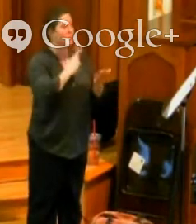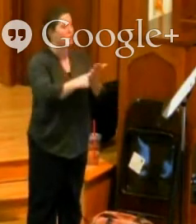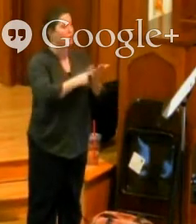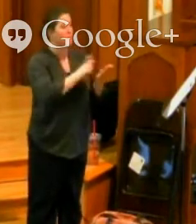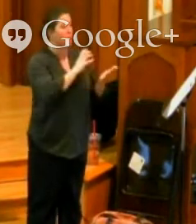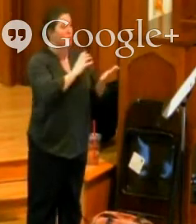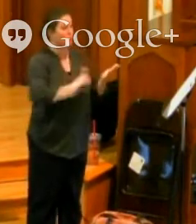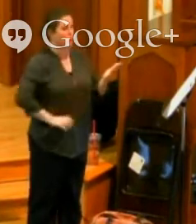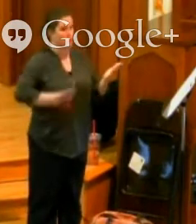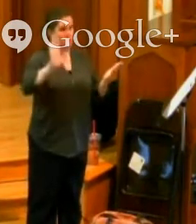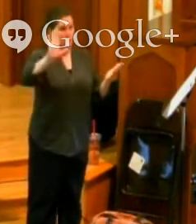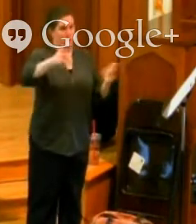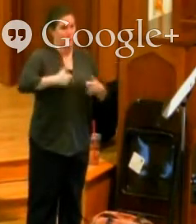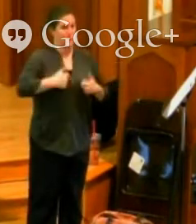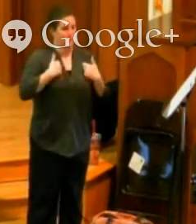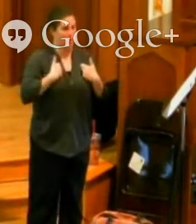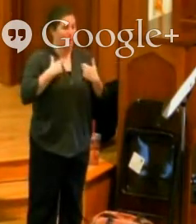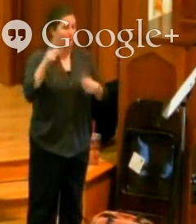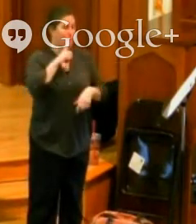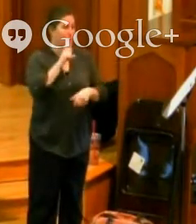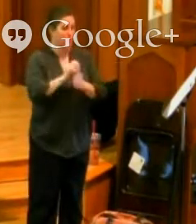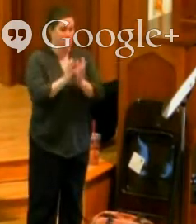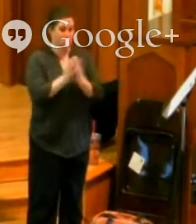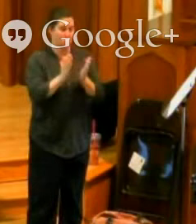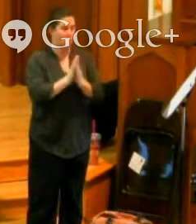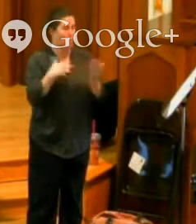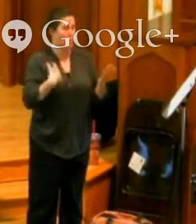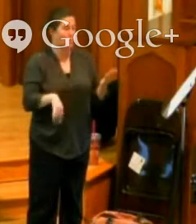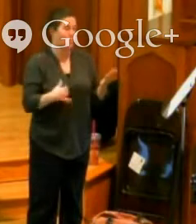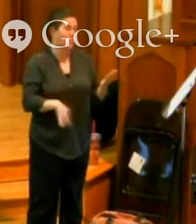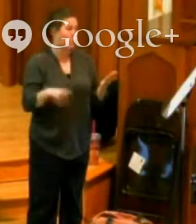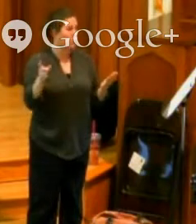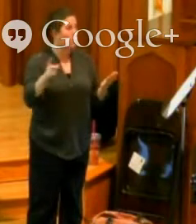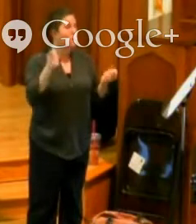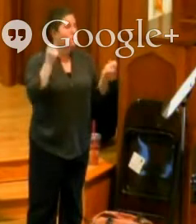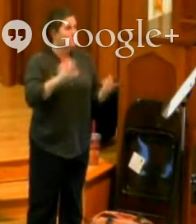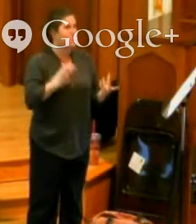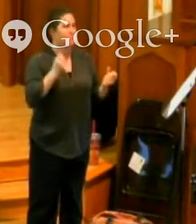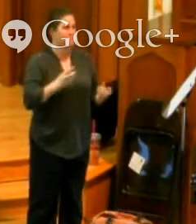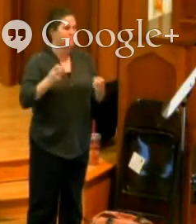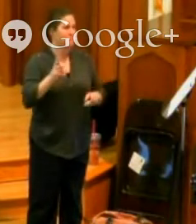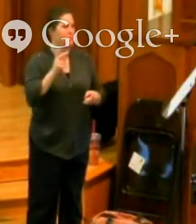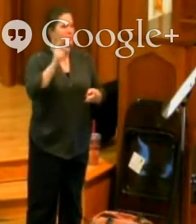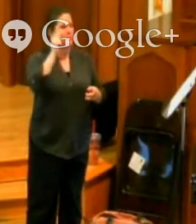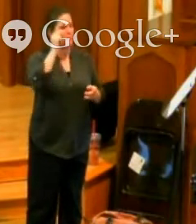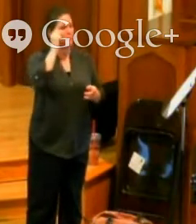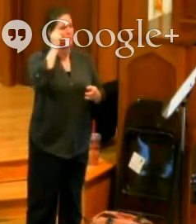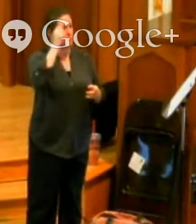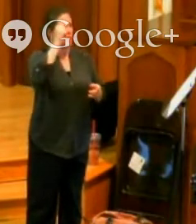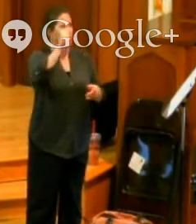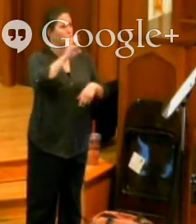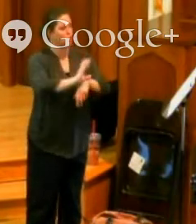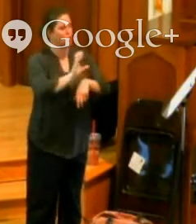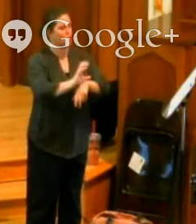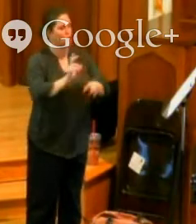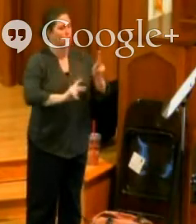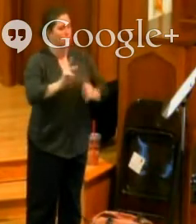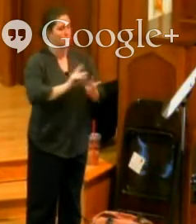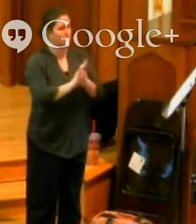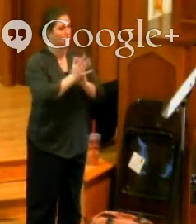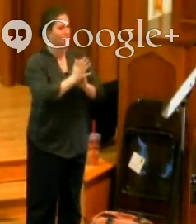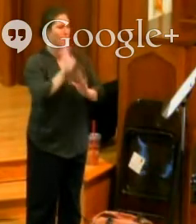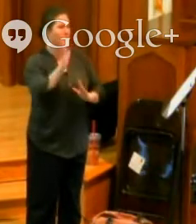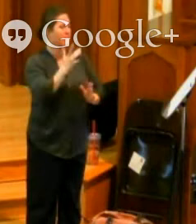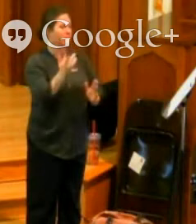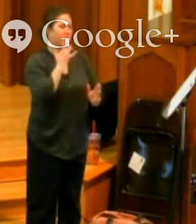some degree. This is such an amazing book, considered by many, many theologians to be their very favorite book on the